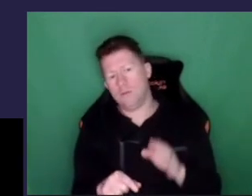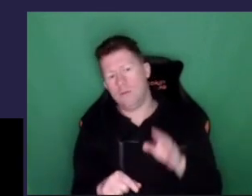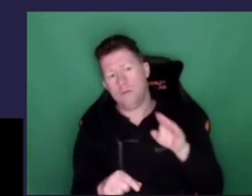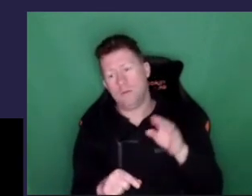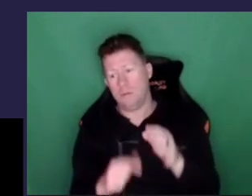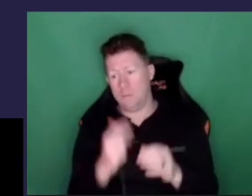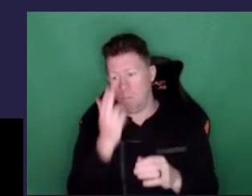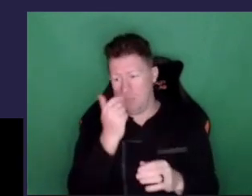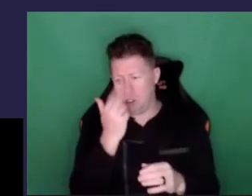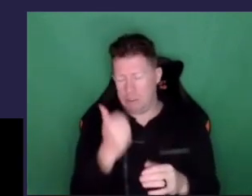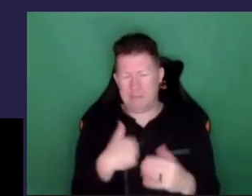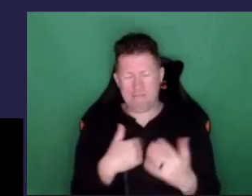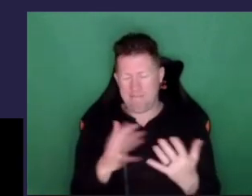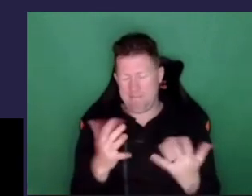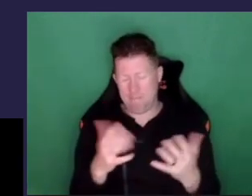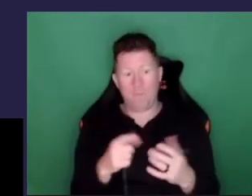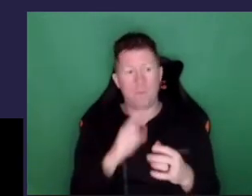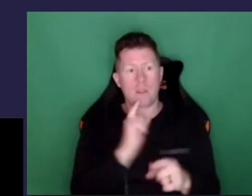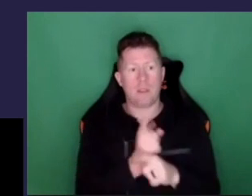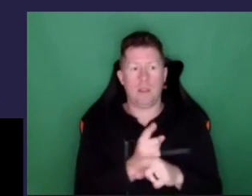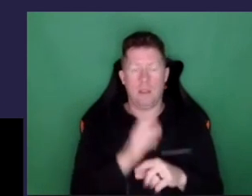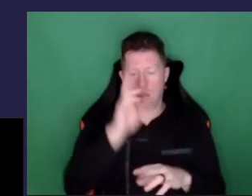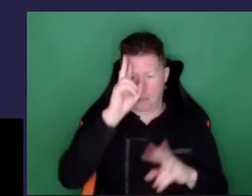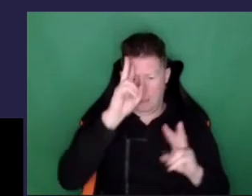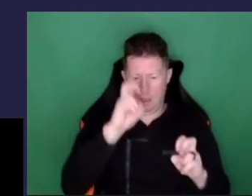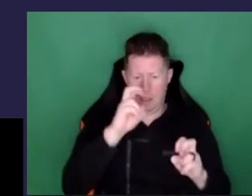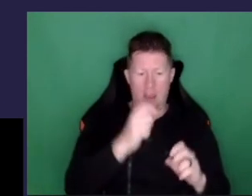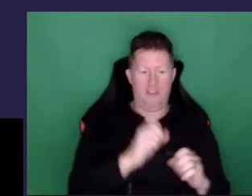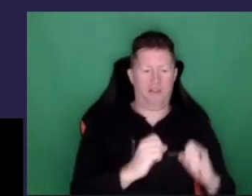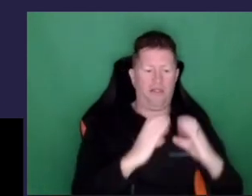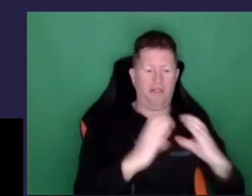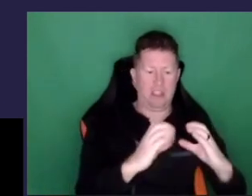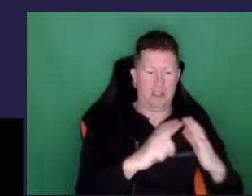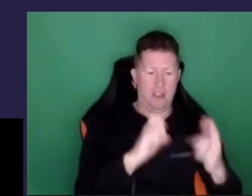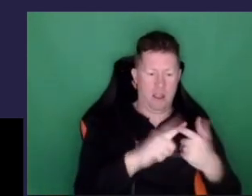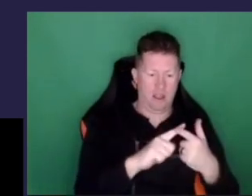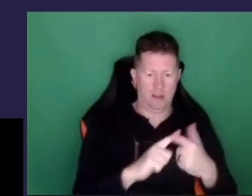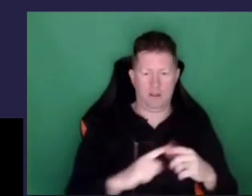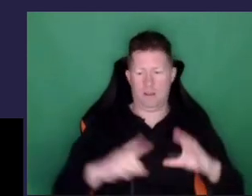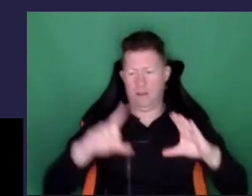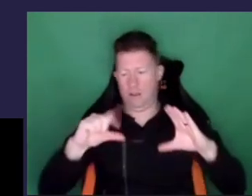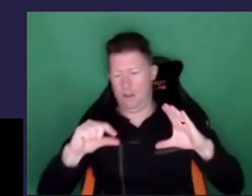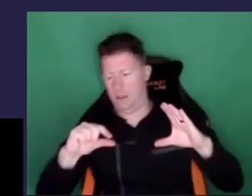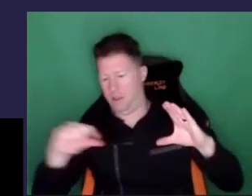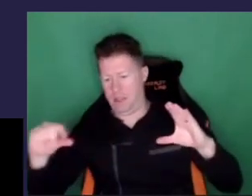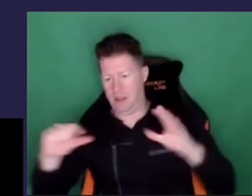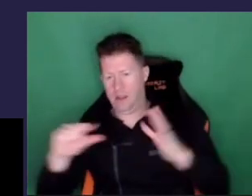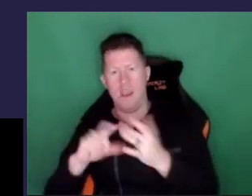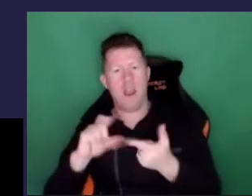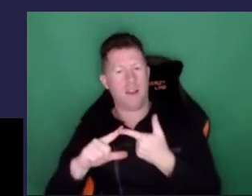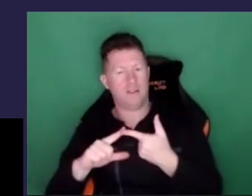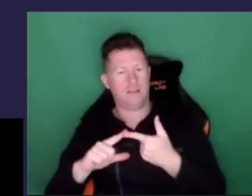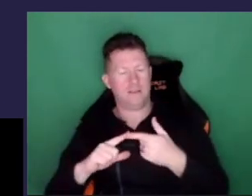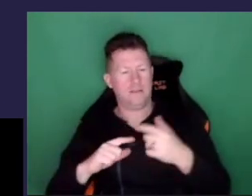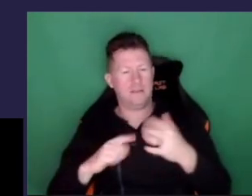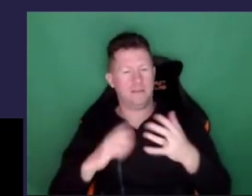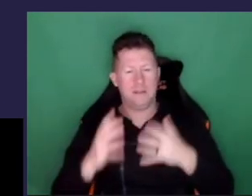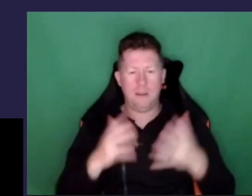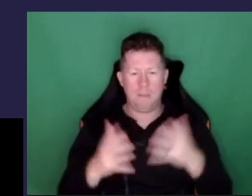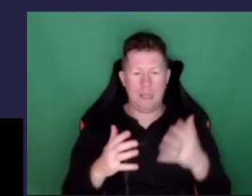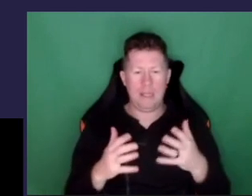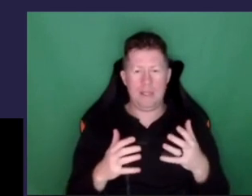talk to people about thick ice and thin ice. Some people live on thick ice, some people live on thin ice. We can have a very